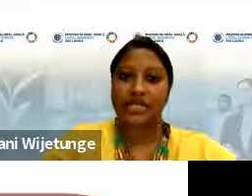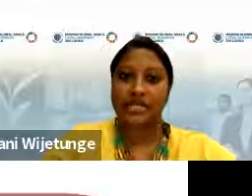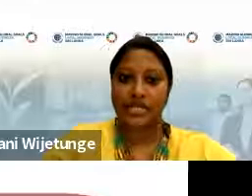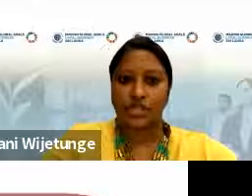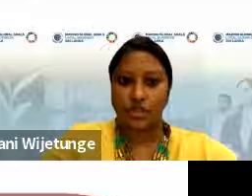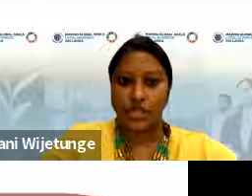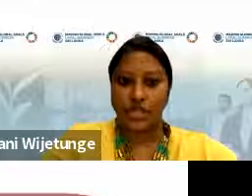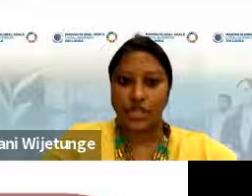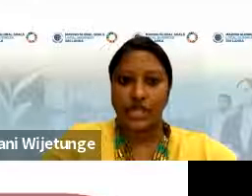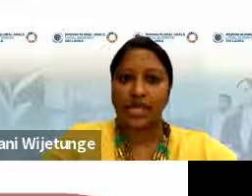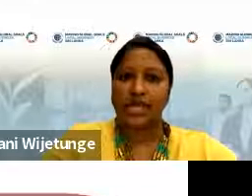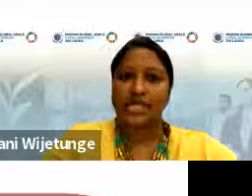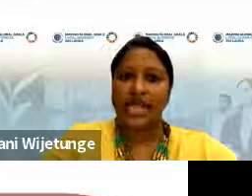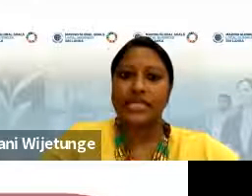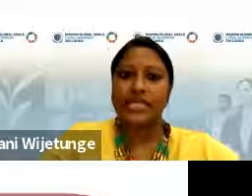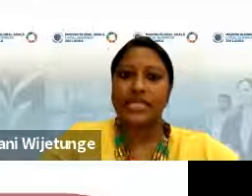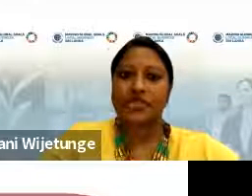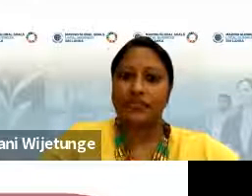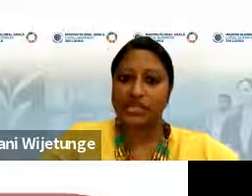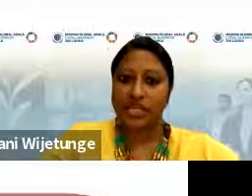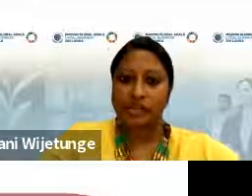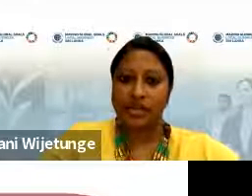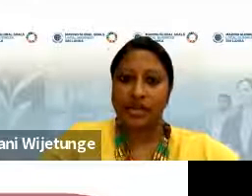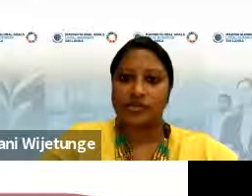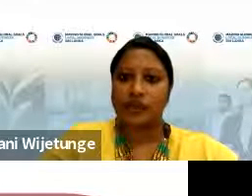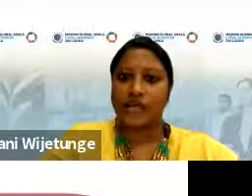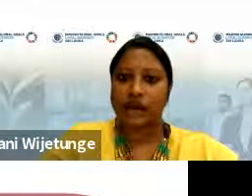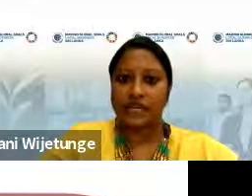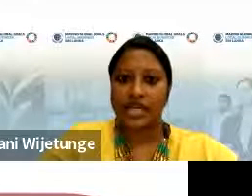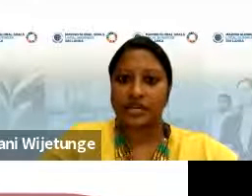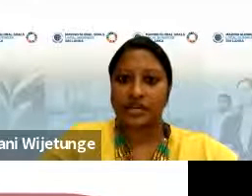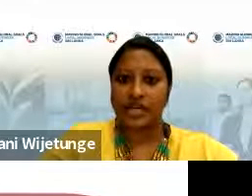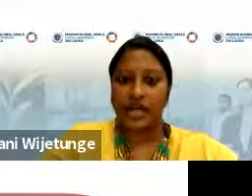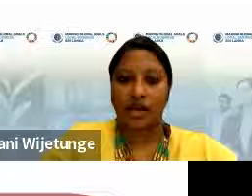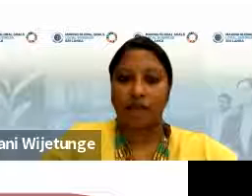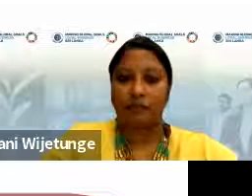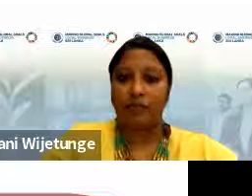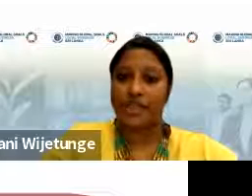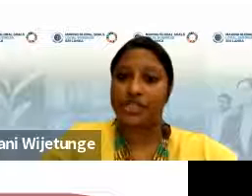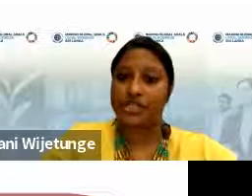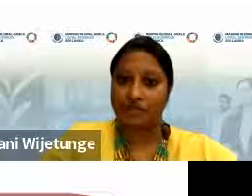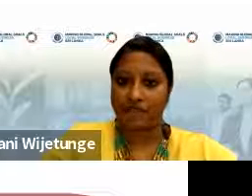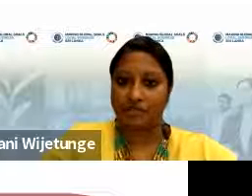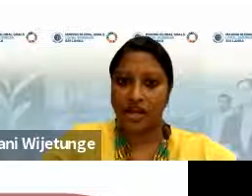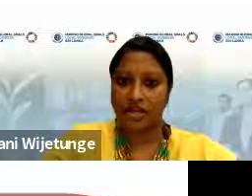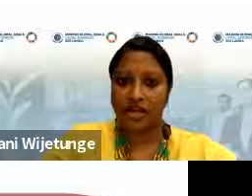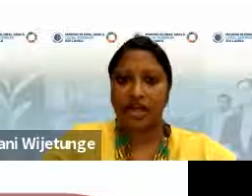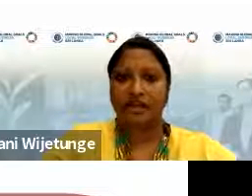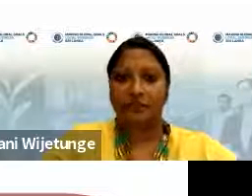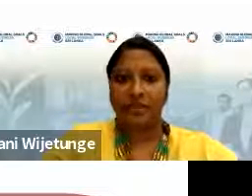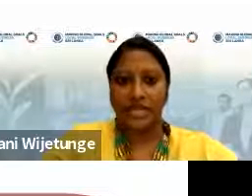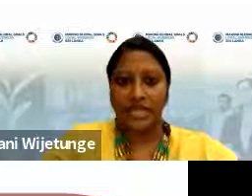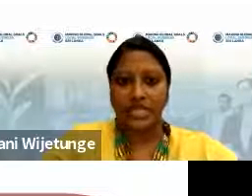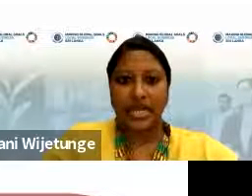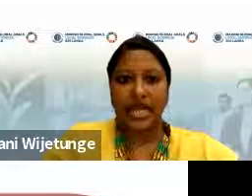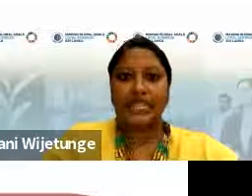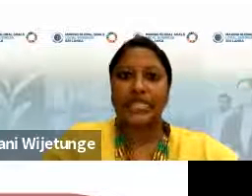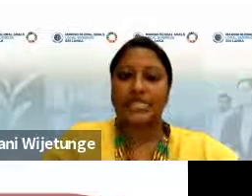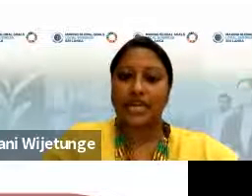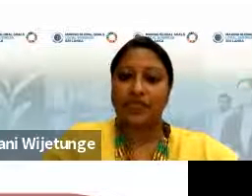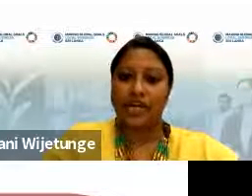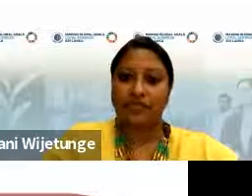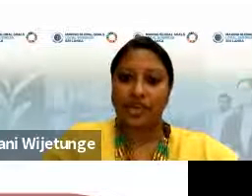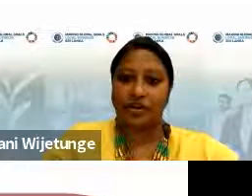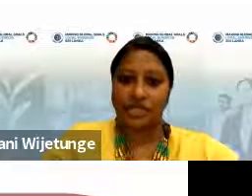the organization locally. He has 8 years of rich experience working outside Sri Lanka, managing North Africa, the Middle East,